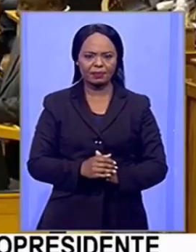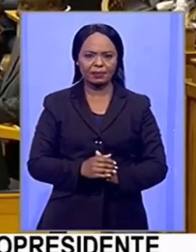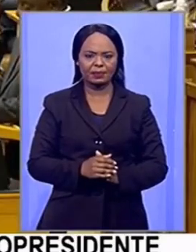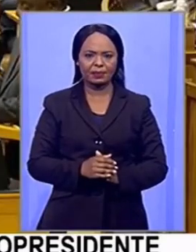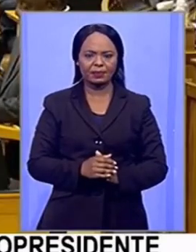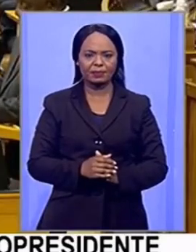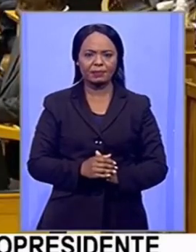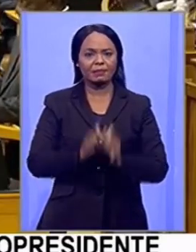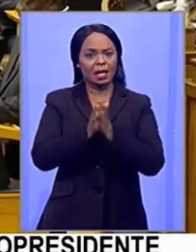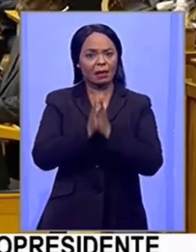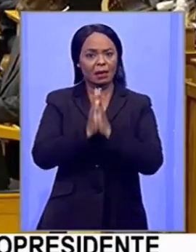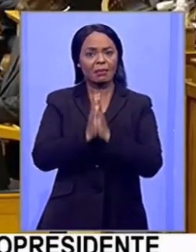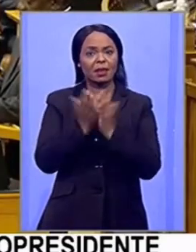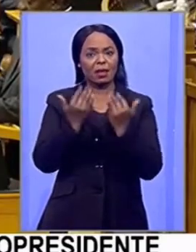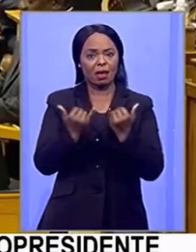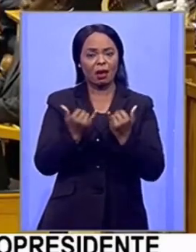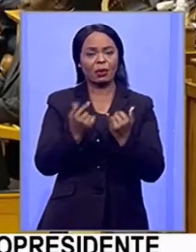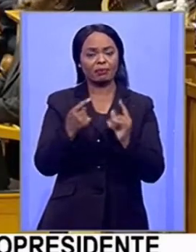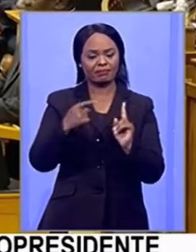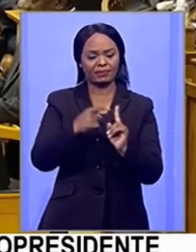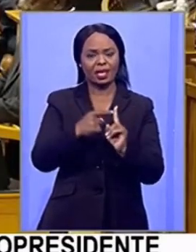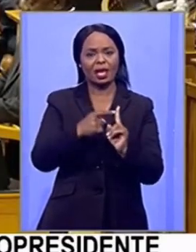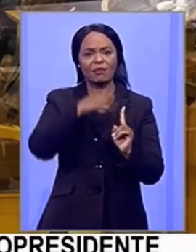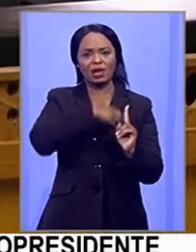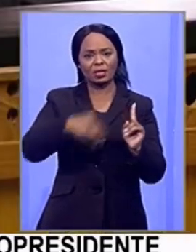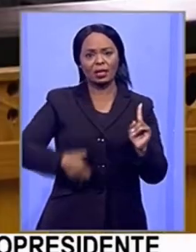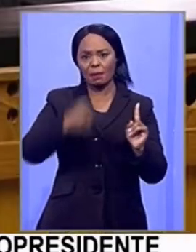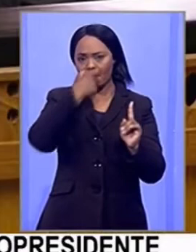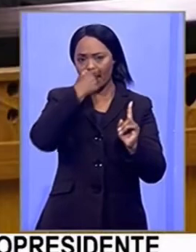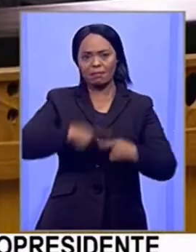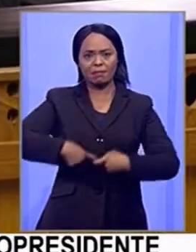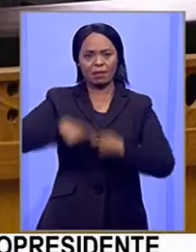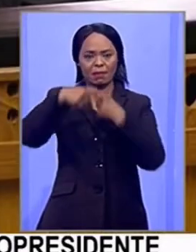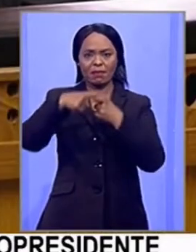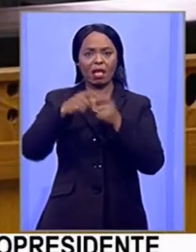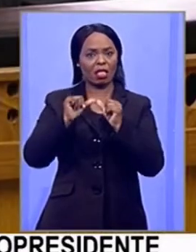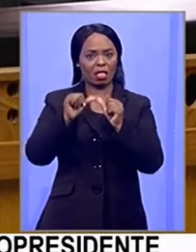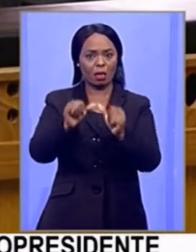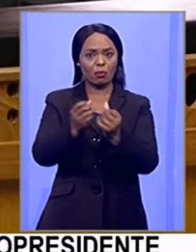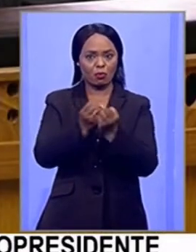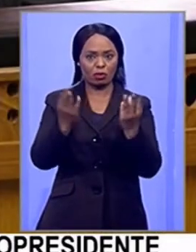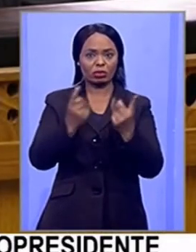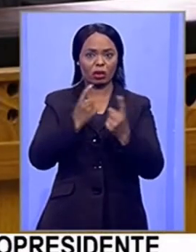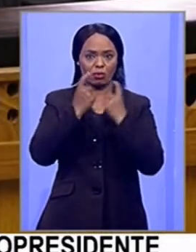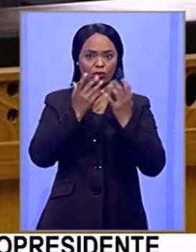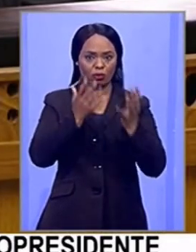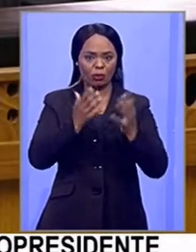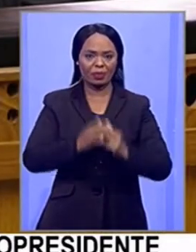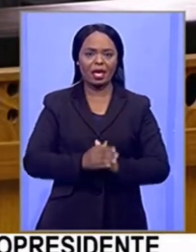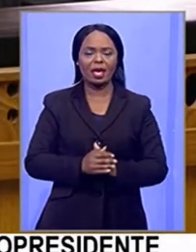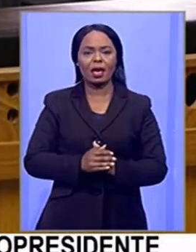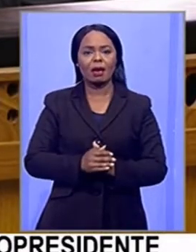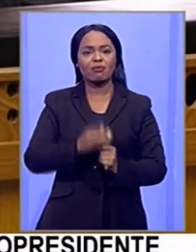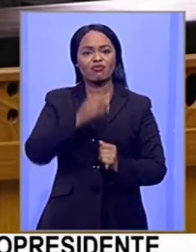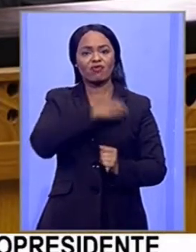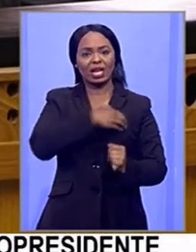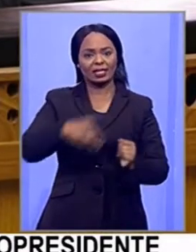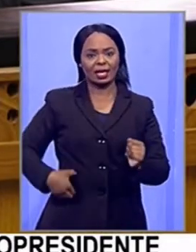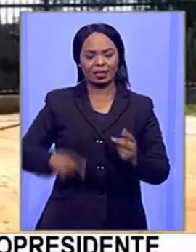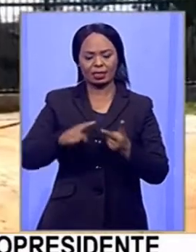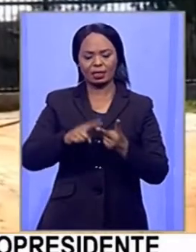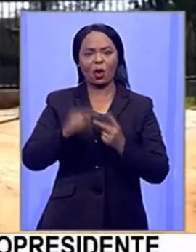boipiletso jwa gore Mopresidente Cyril Ramaphosa a emele ka thoko nakwana wa loya. Mopresidente le ba kantoro ya gabo ga ba nyaka